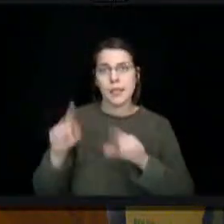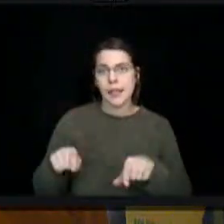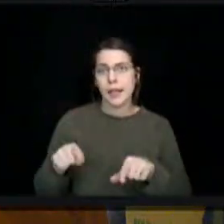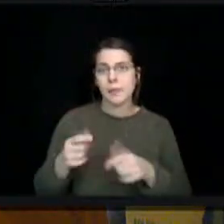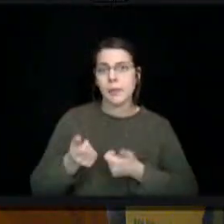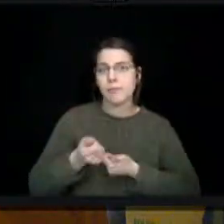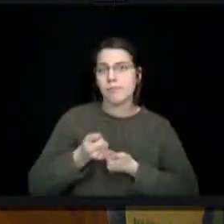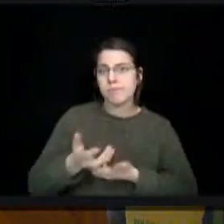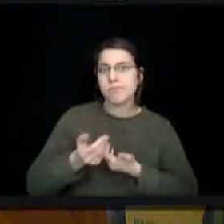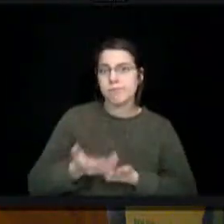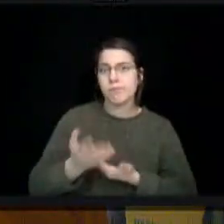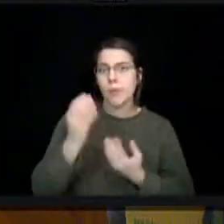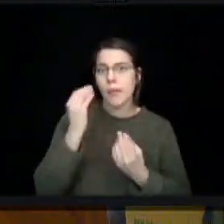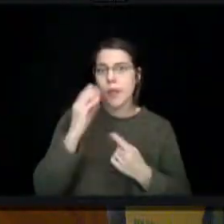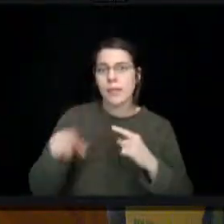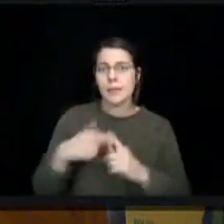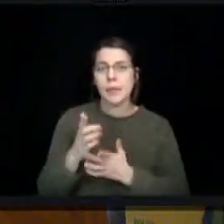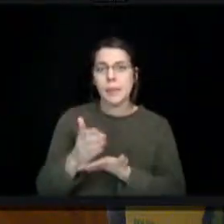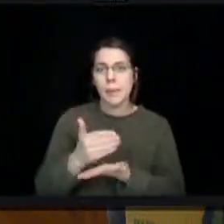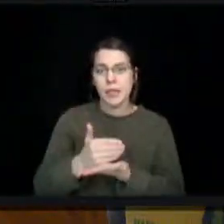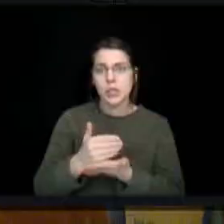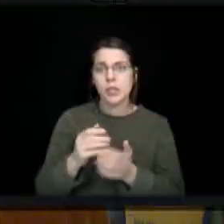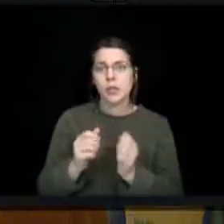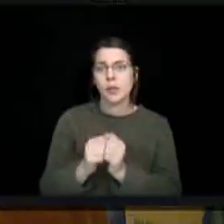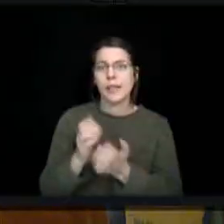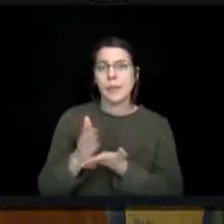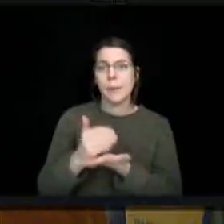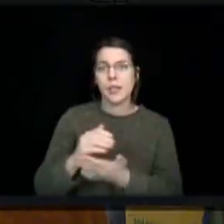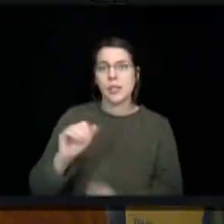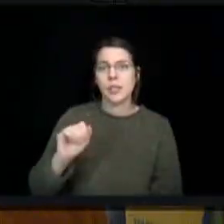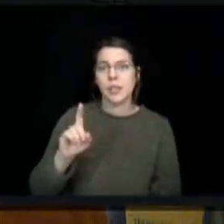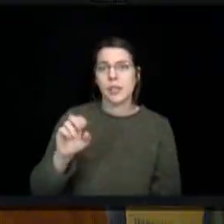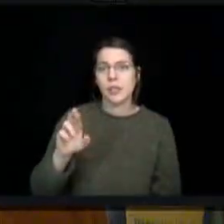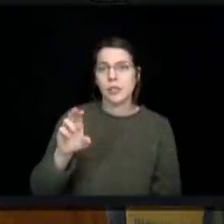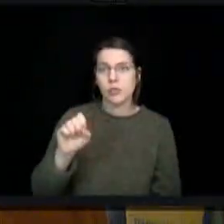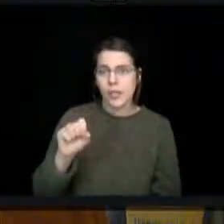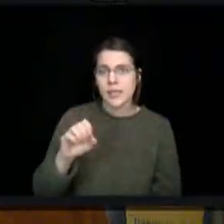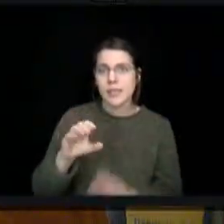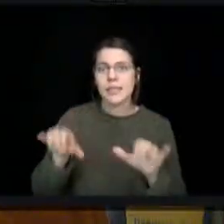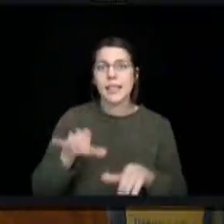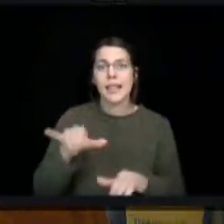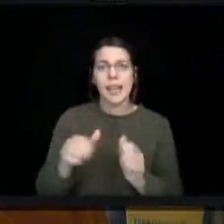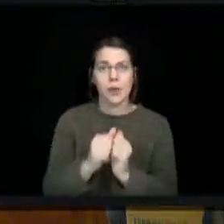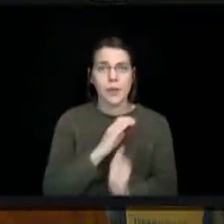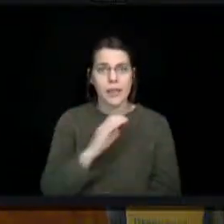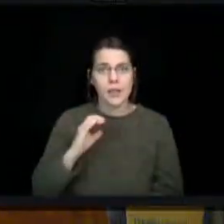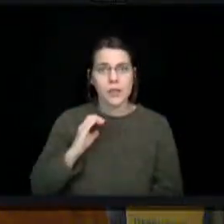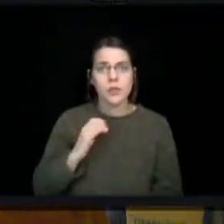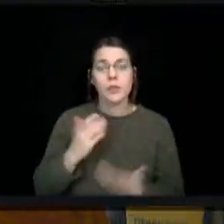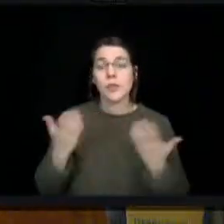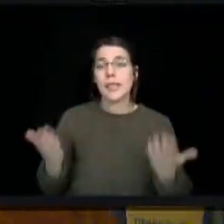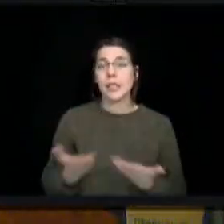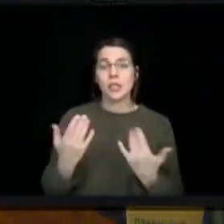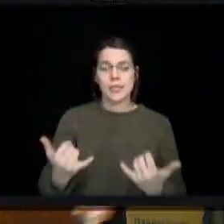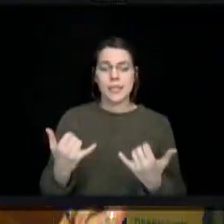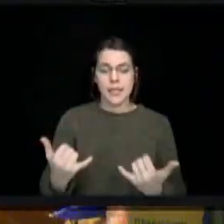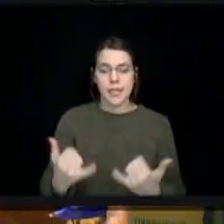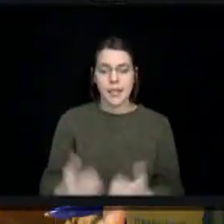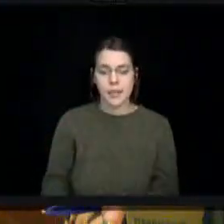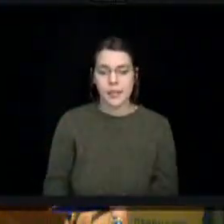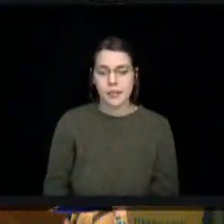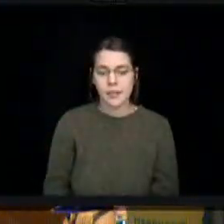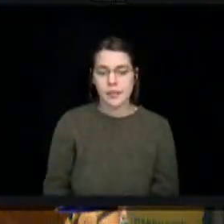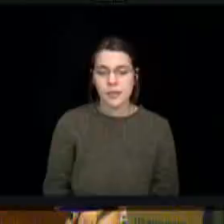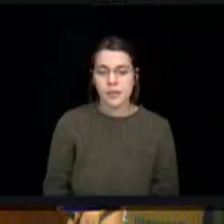budget with the budget address, and did that with council. And, we're here today, in order to have